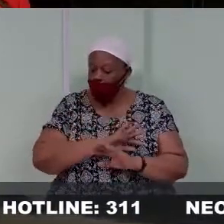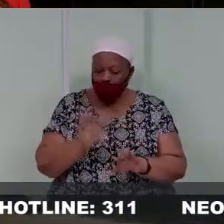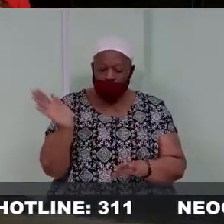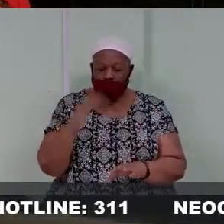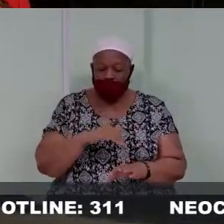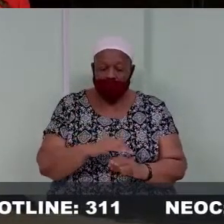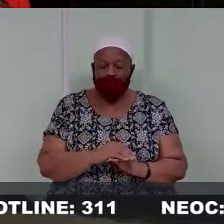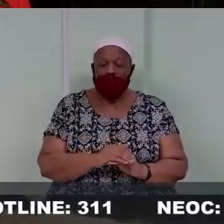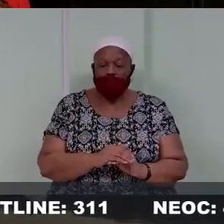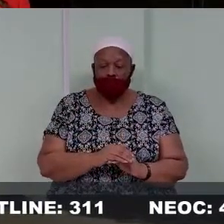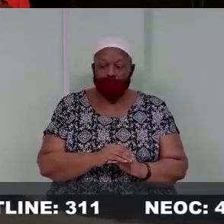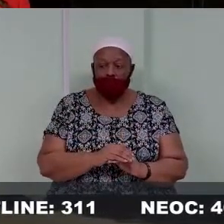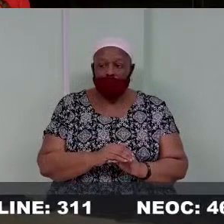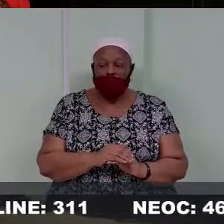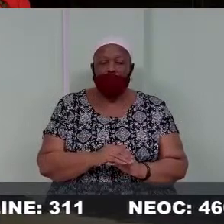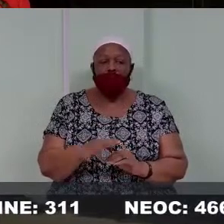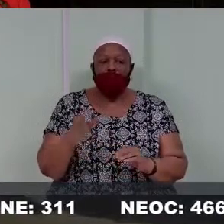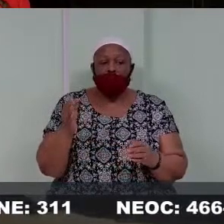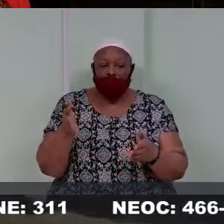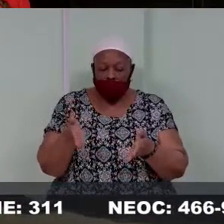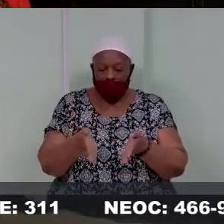they can do one or two things.